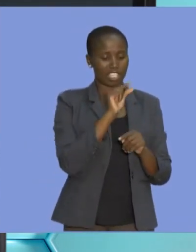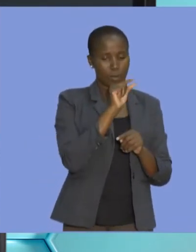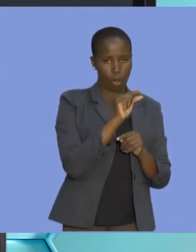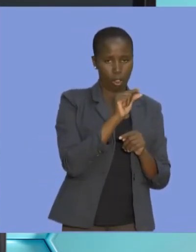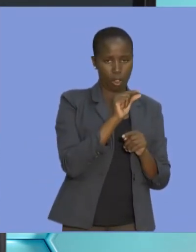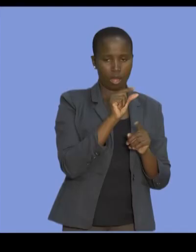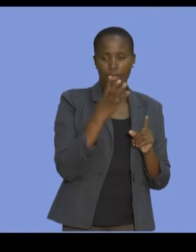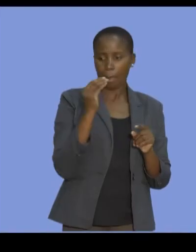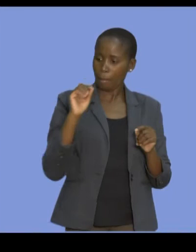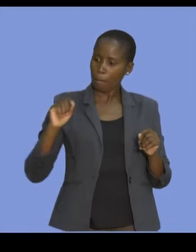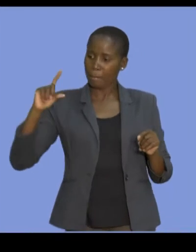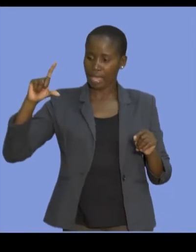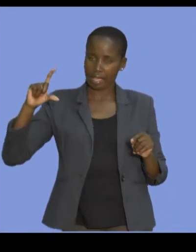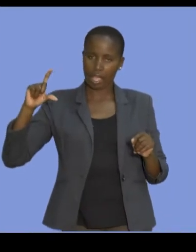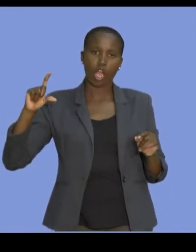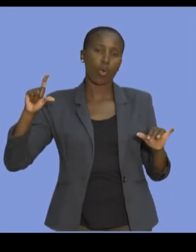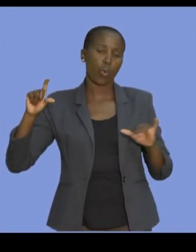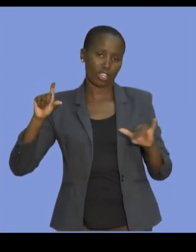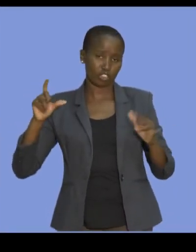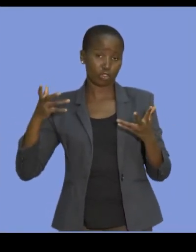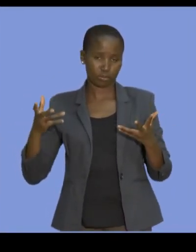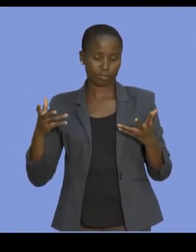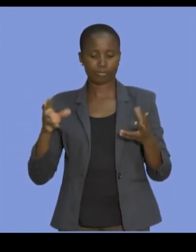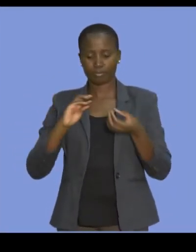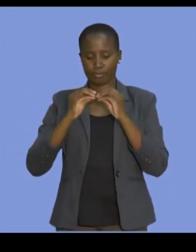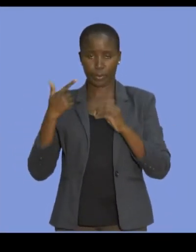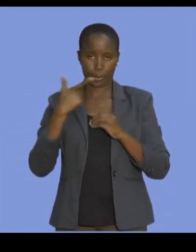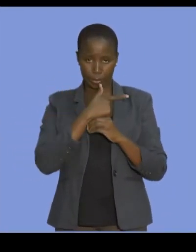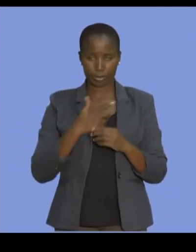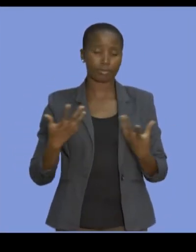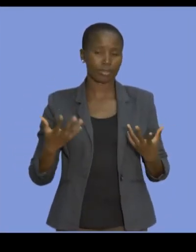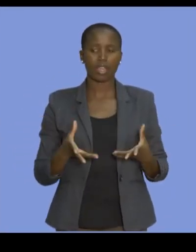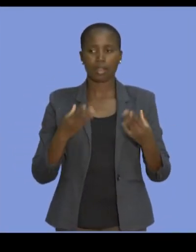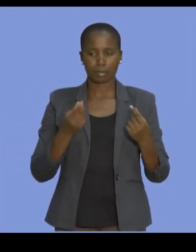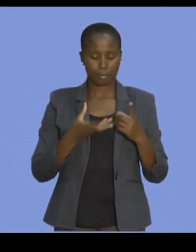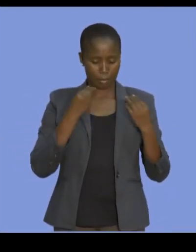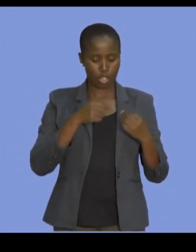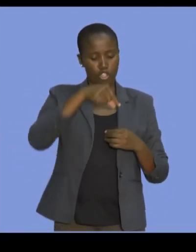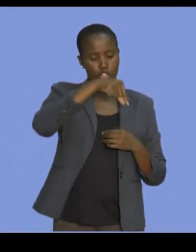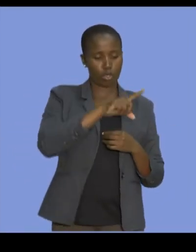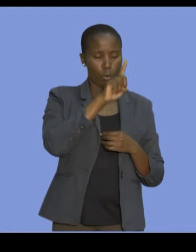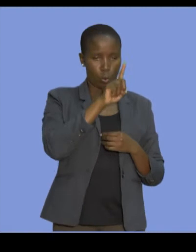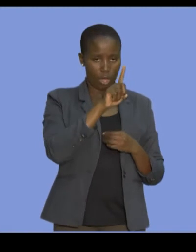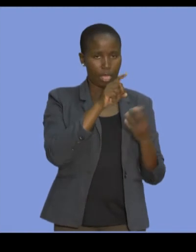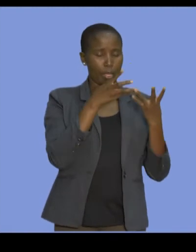okay, which is the minimum value, our Q1, and the minimum